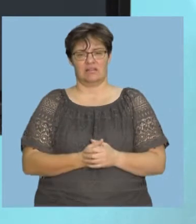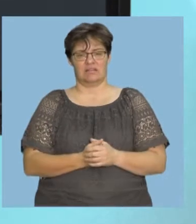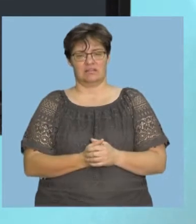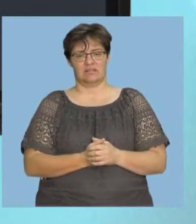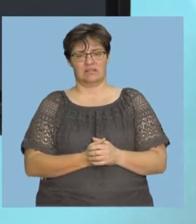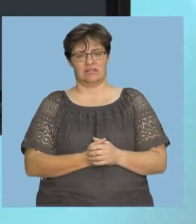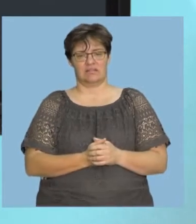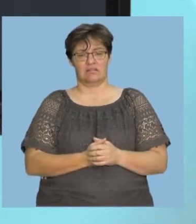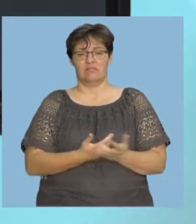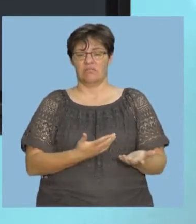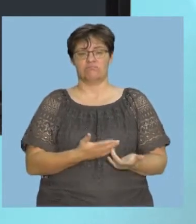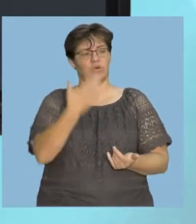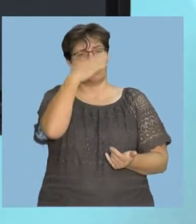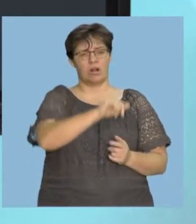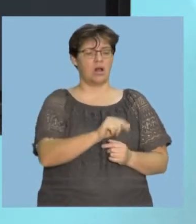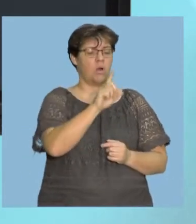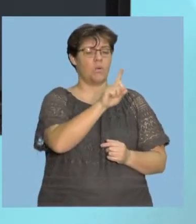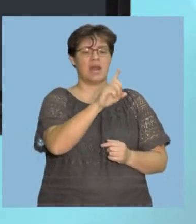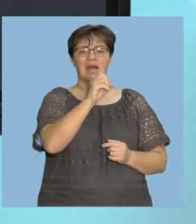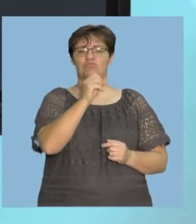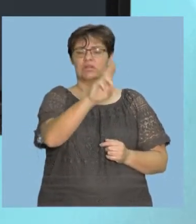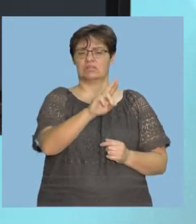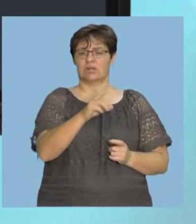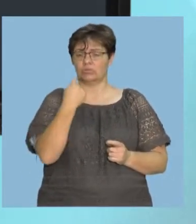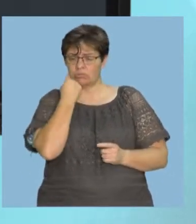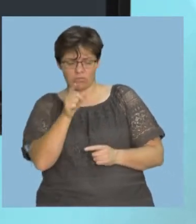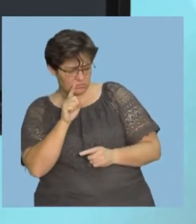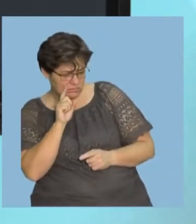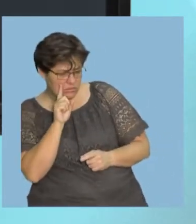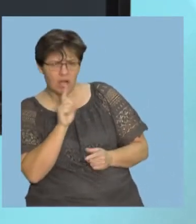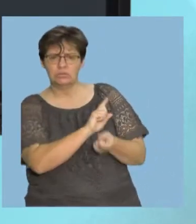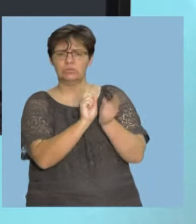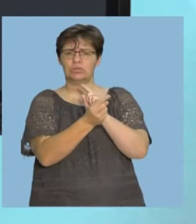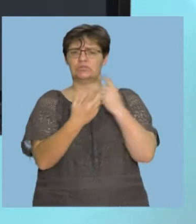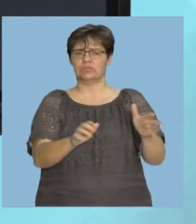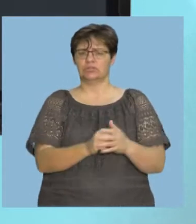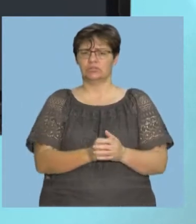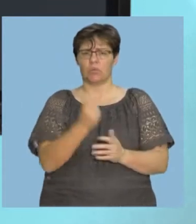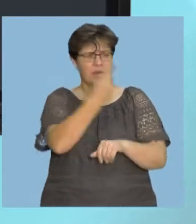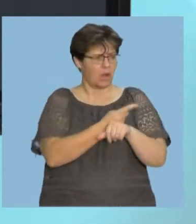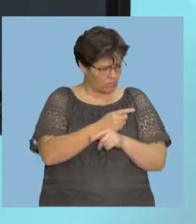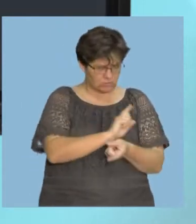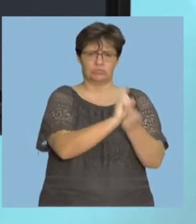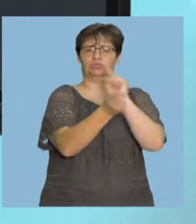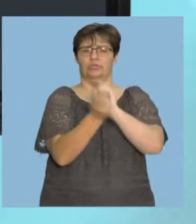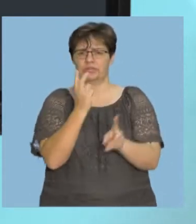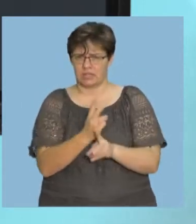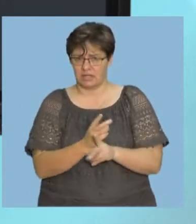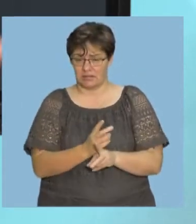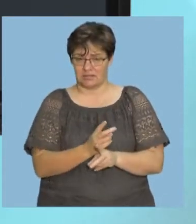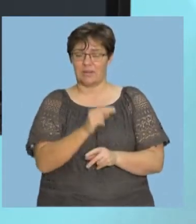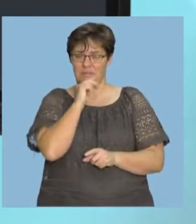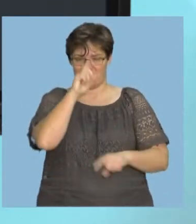You might know the price is, let's say, 100 rand now, but tomorrow when you check the price, changed. You check within an hour, the price has changed.